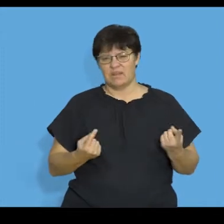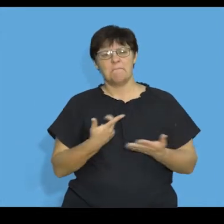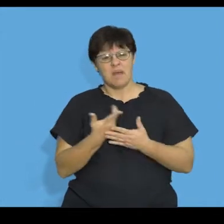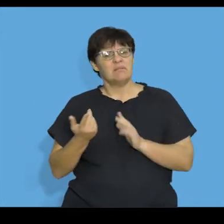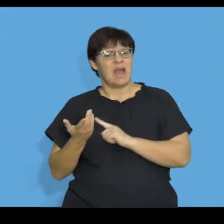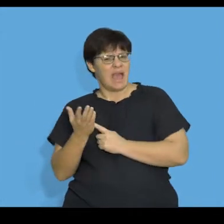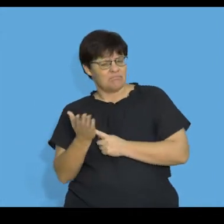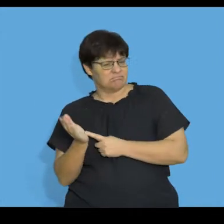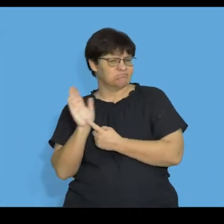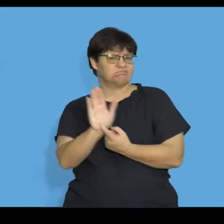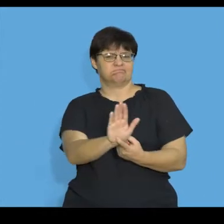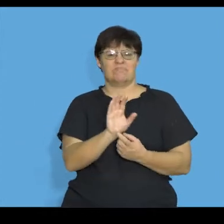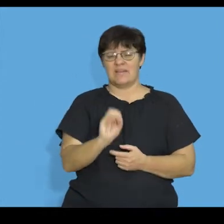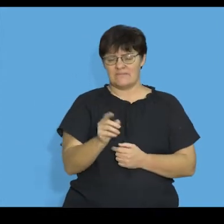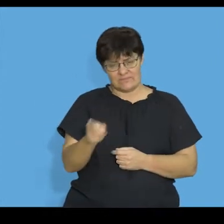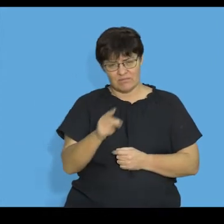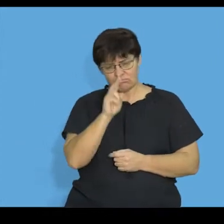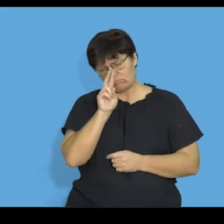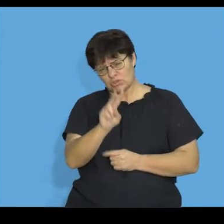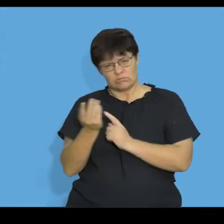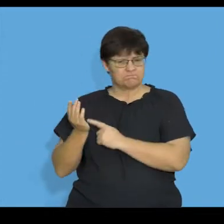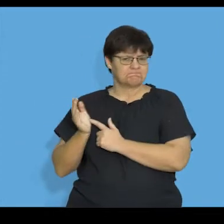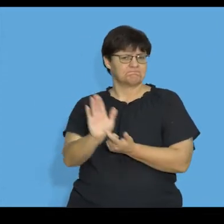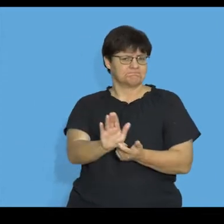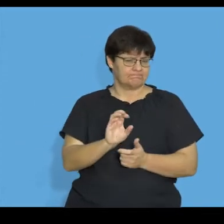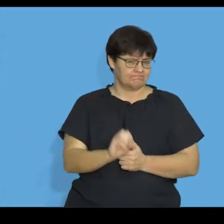simulation. So let's go and have a look at the simulation.